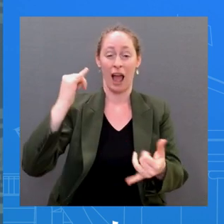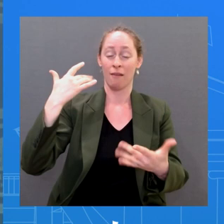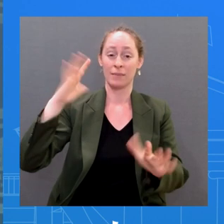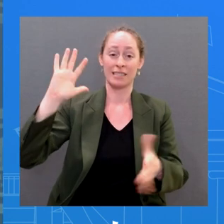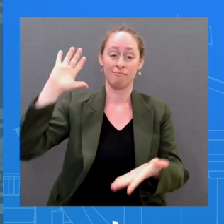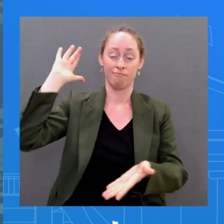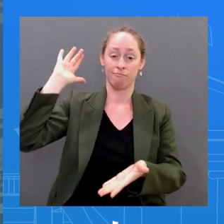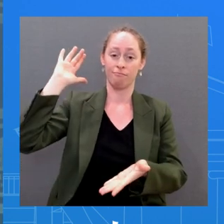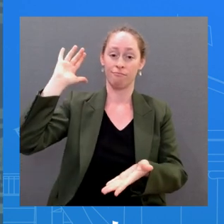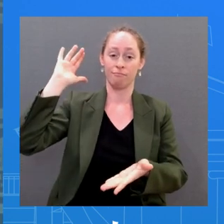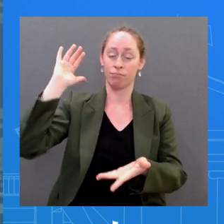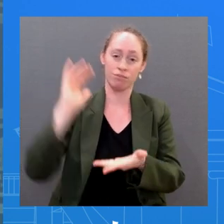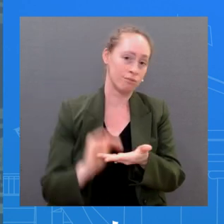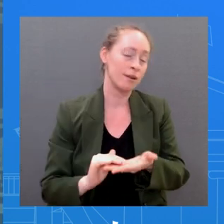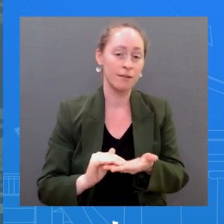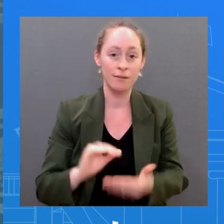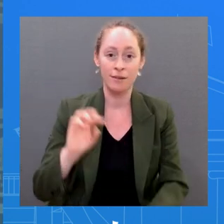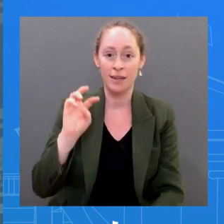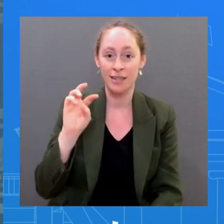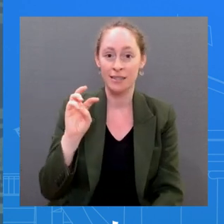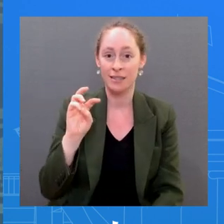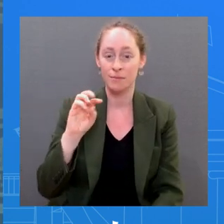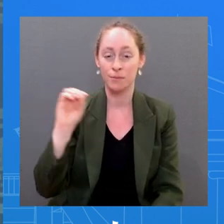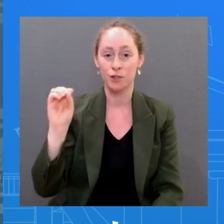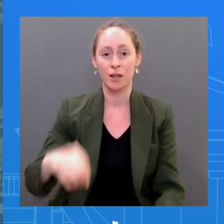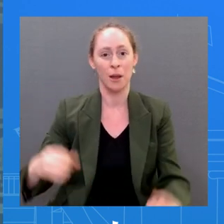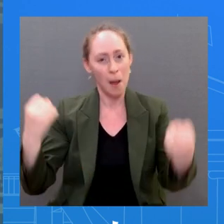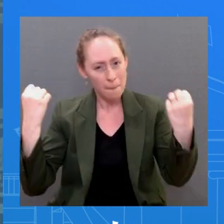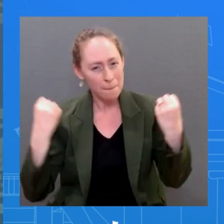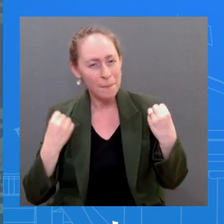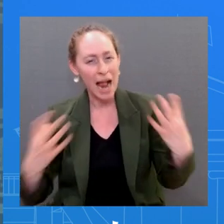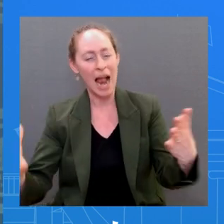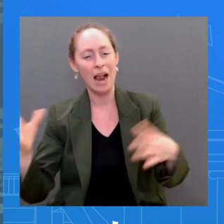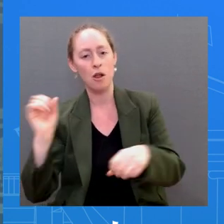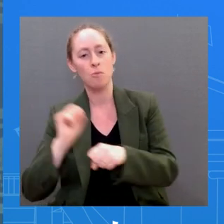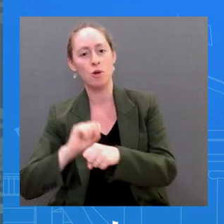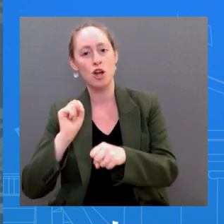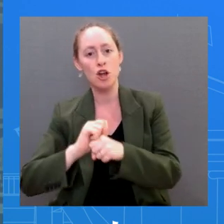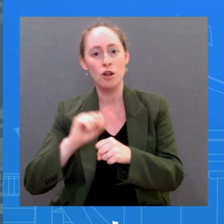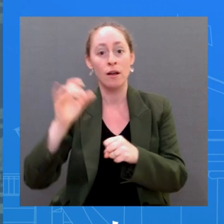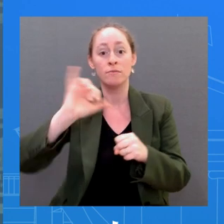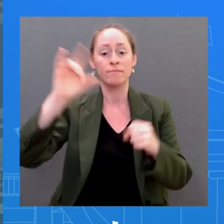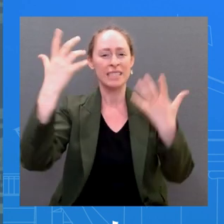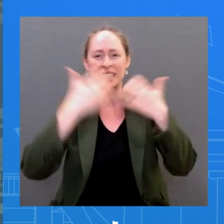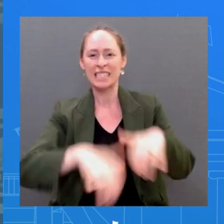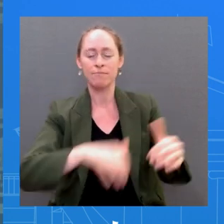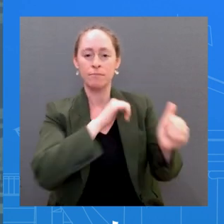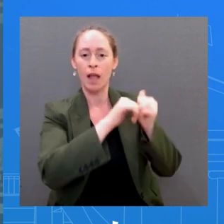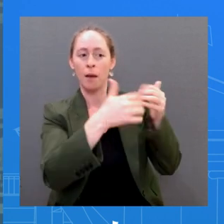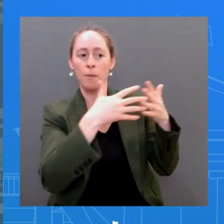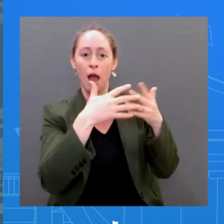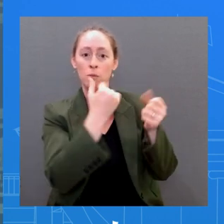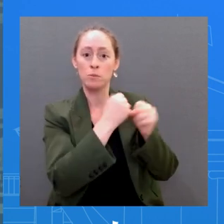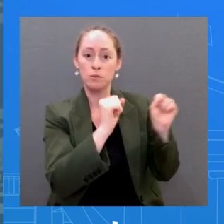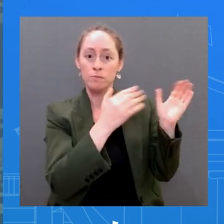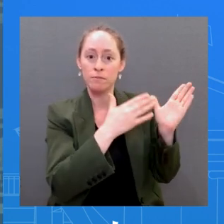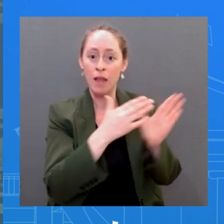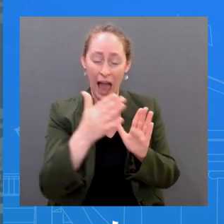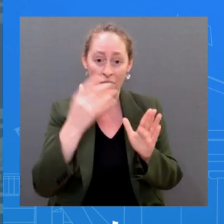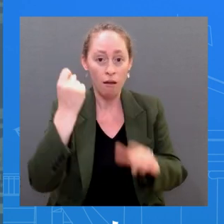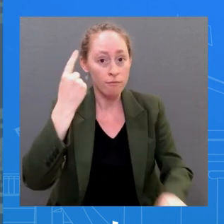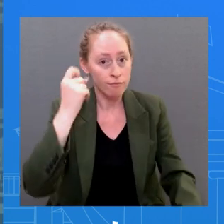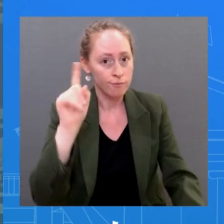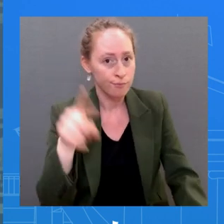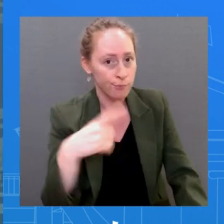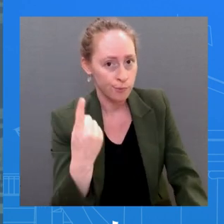Plan, getting that done, and Democrats, only Democrats voting for it, helped get the economy moving, helped get the